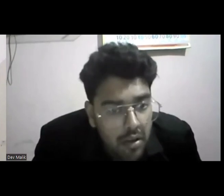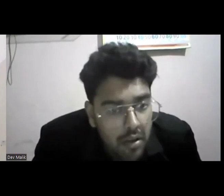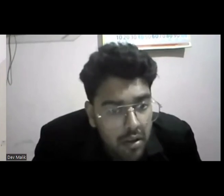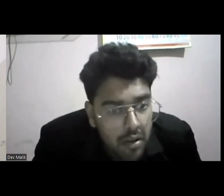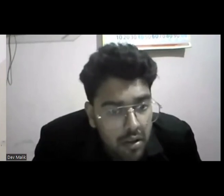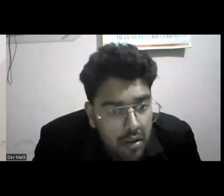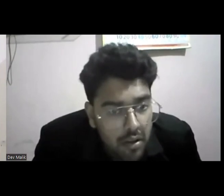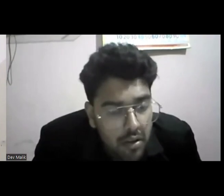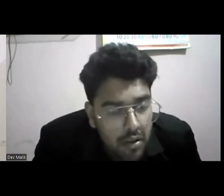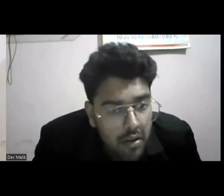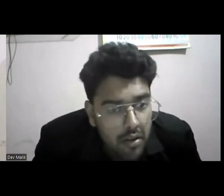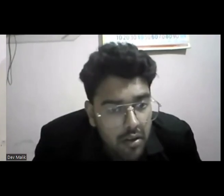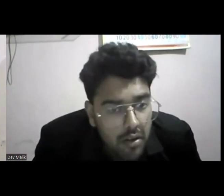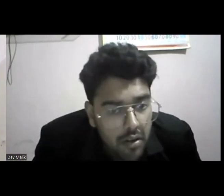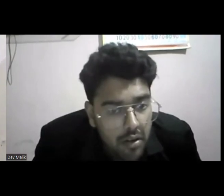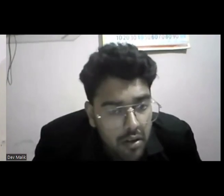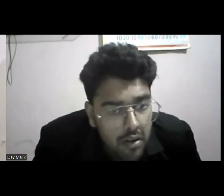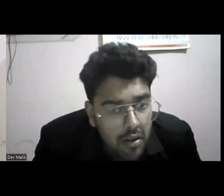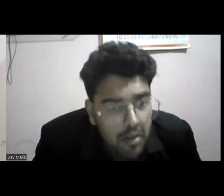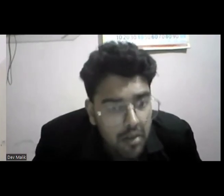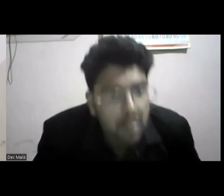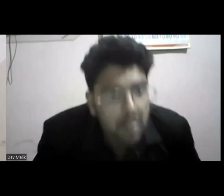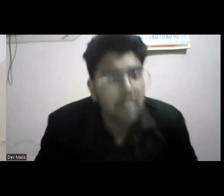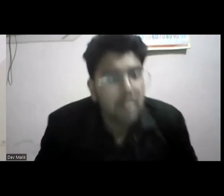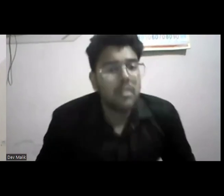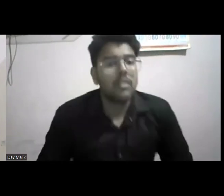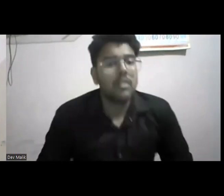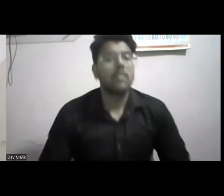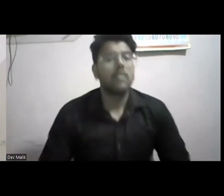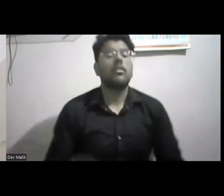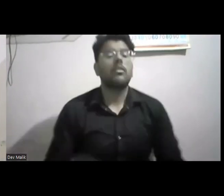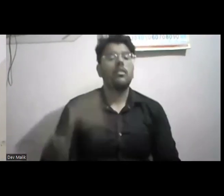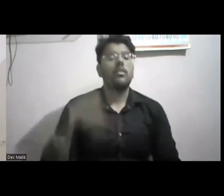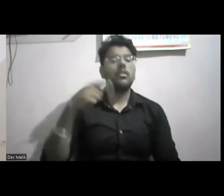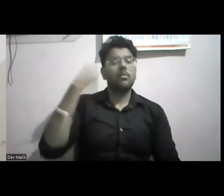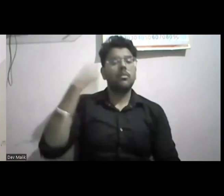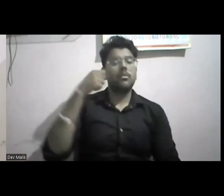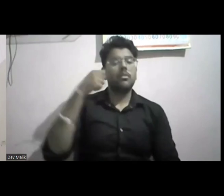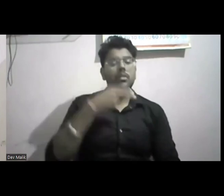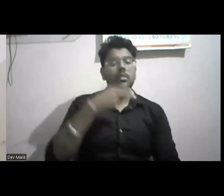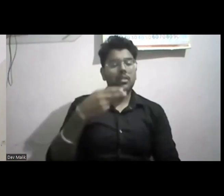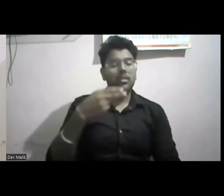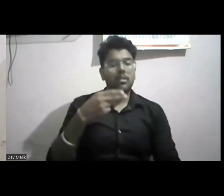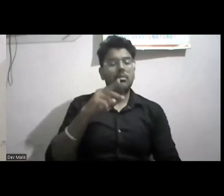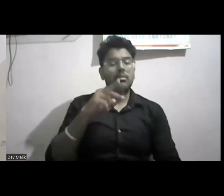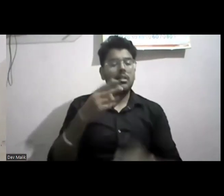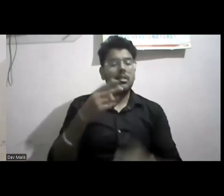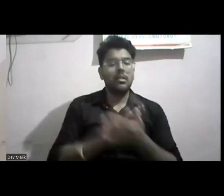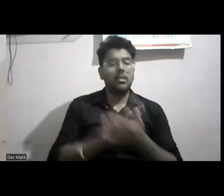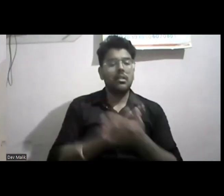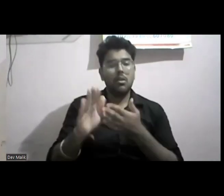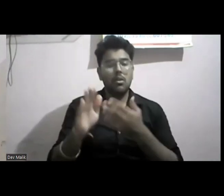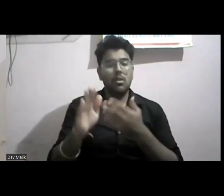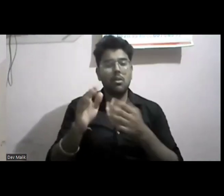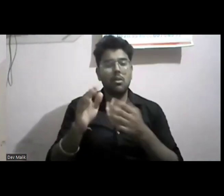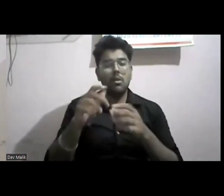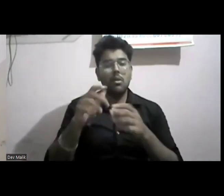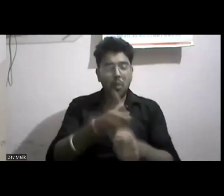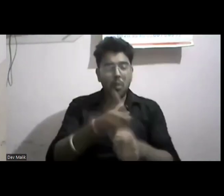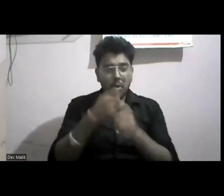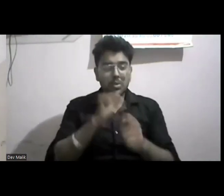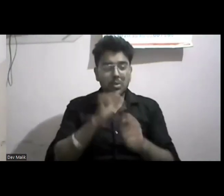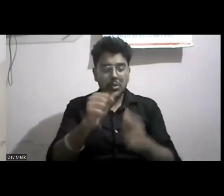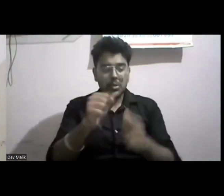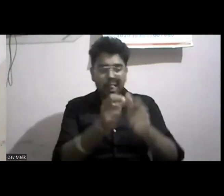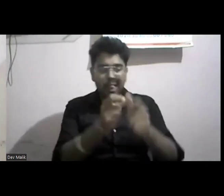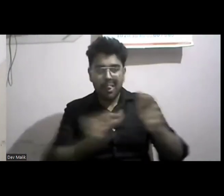Horse tail. Horse tail. Yeah. Okay. Yeah, ma'am, it's South movie. The